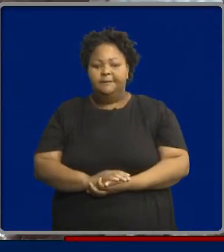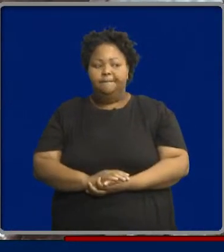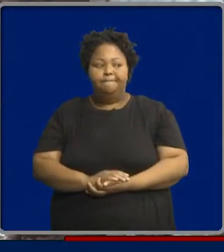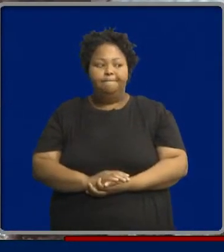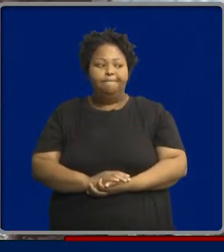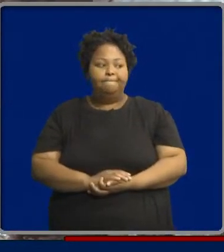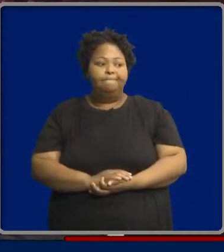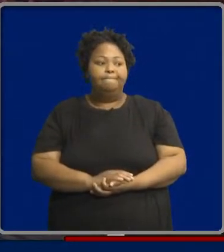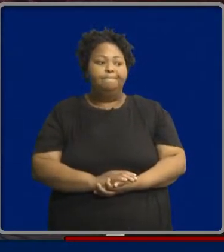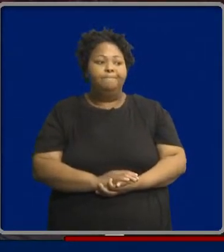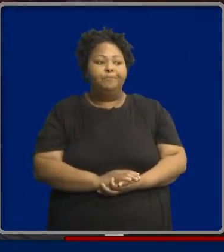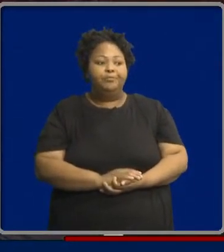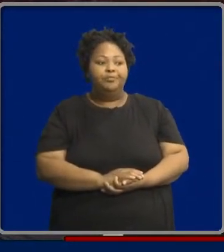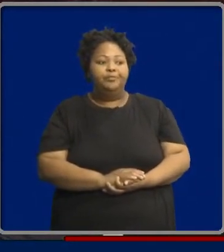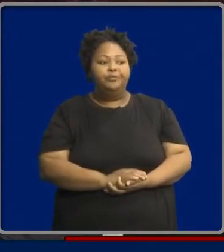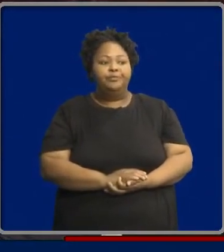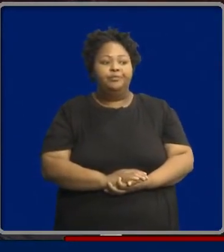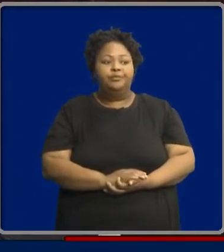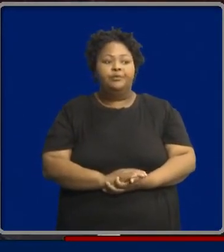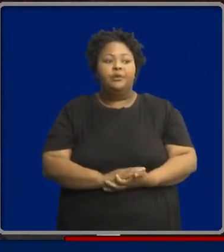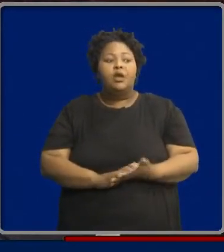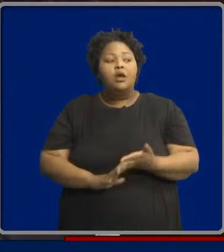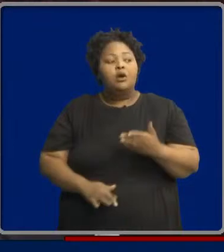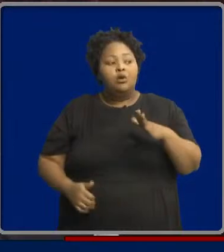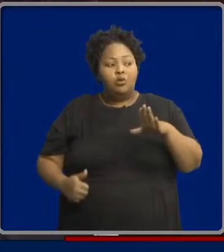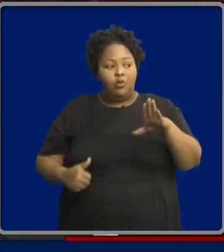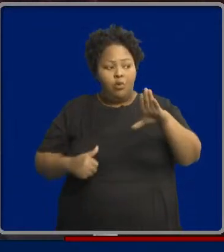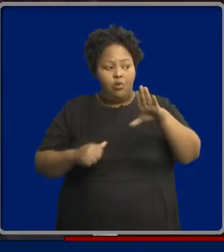is also important as a context this year,